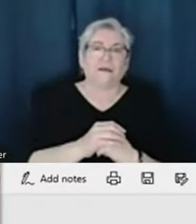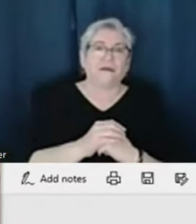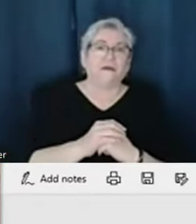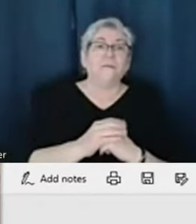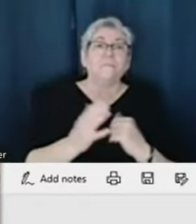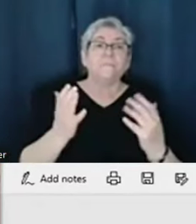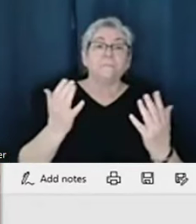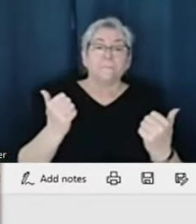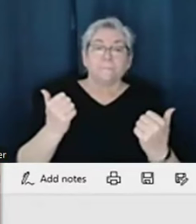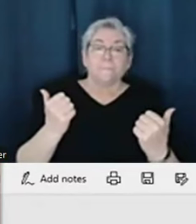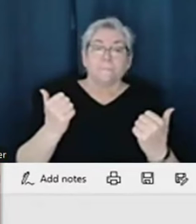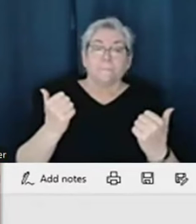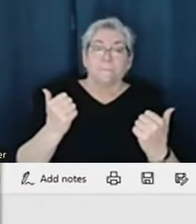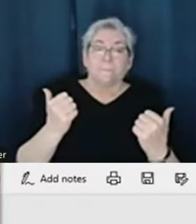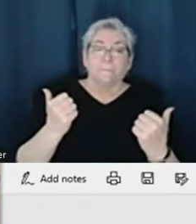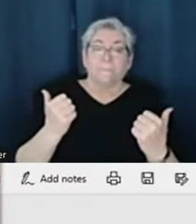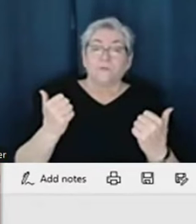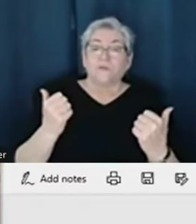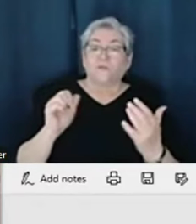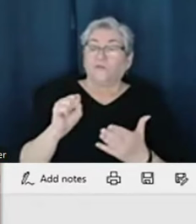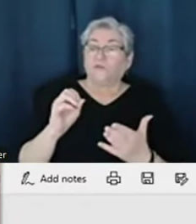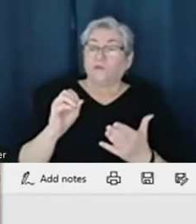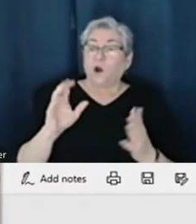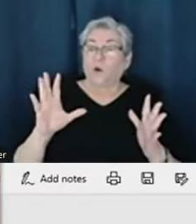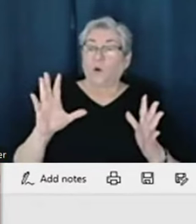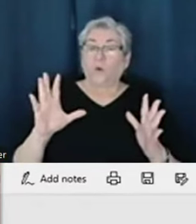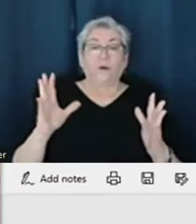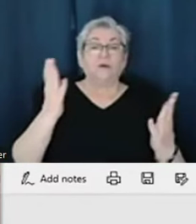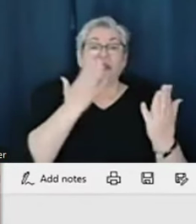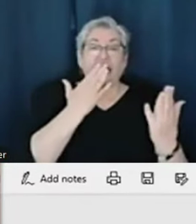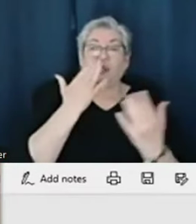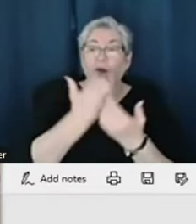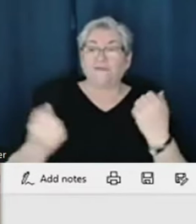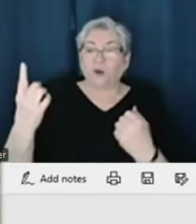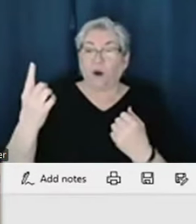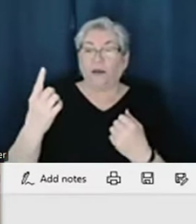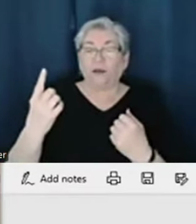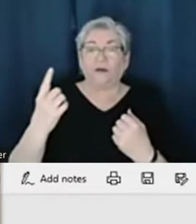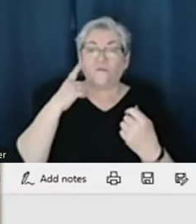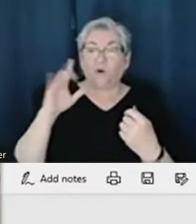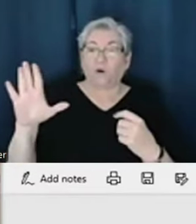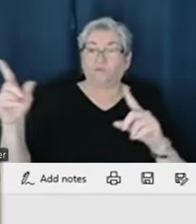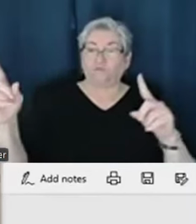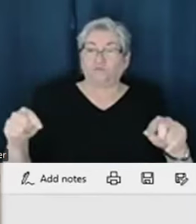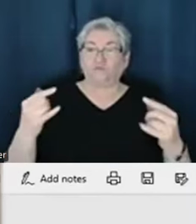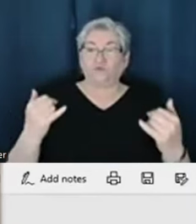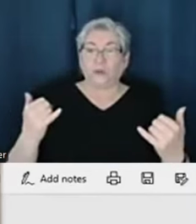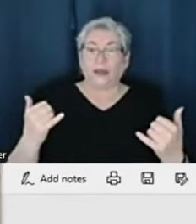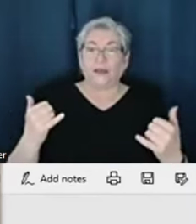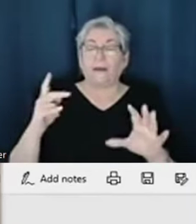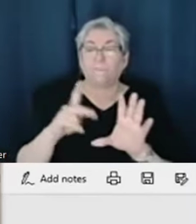So with that, thank you everybody for attending, for participating, for